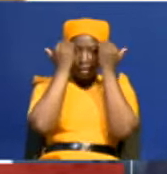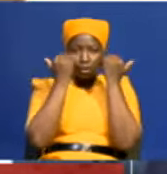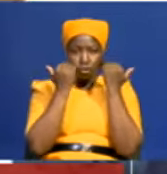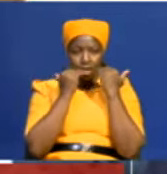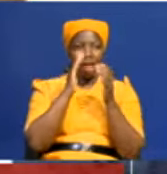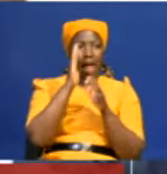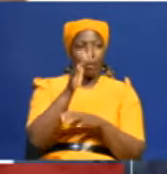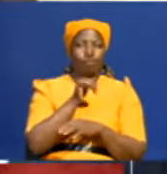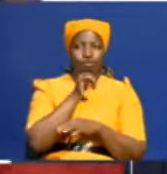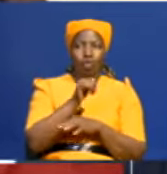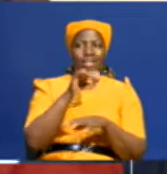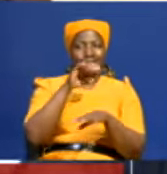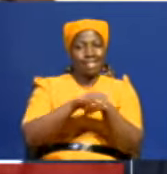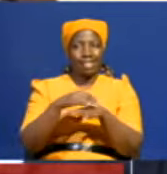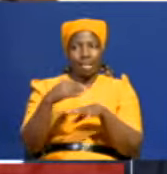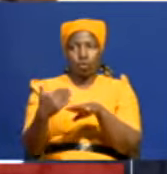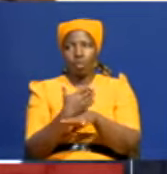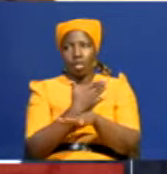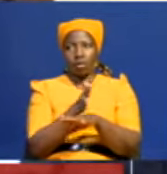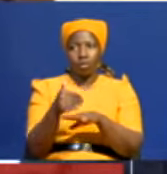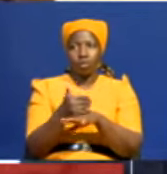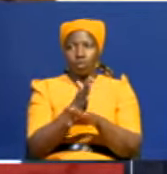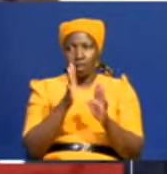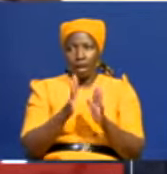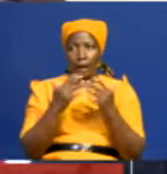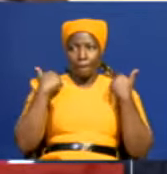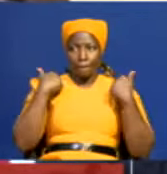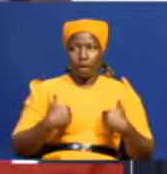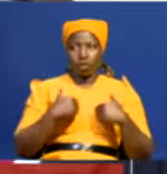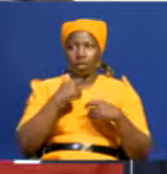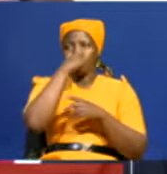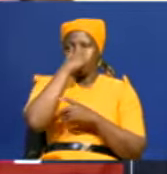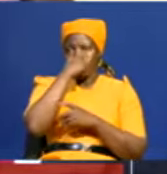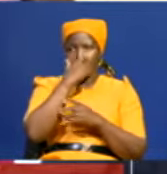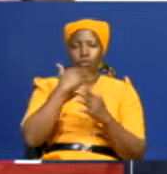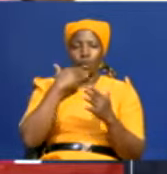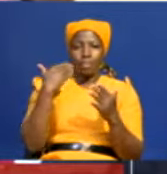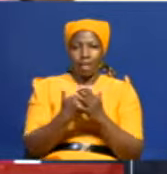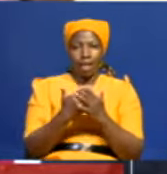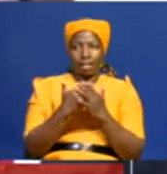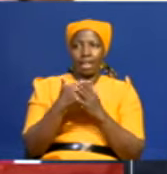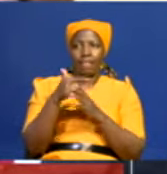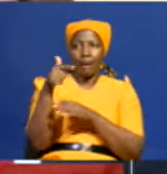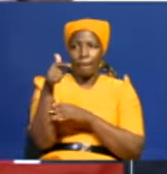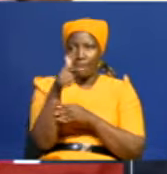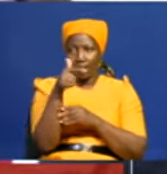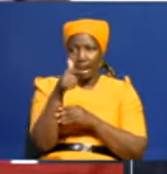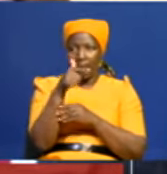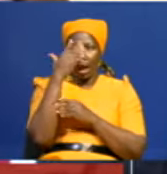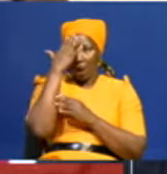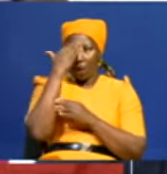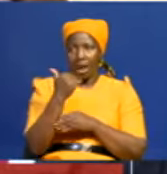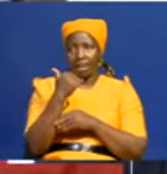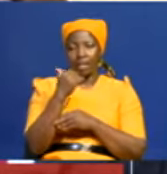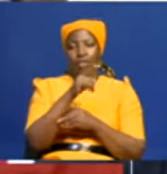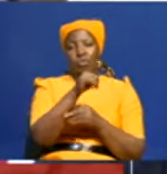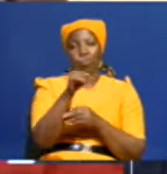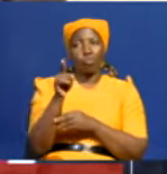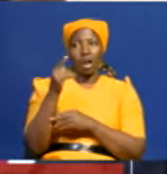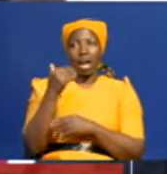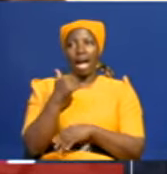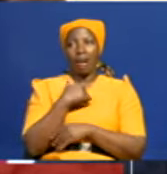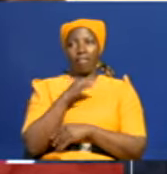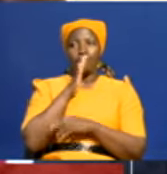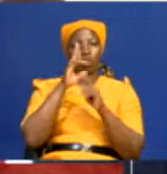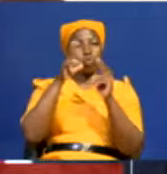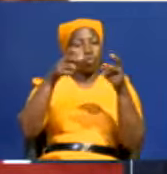in the hands of swindlers. Wish to thank the fourth estate, the media. You have been